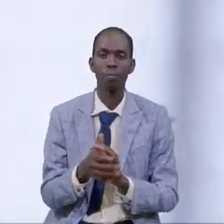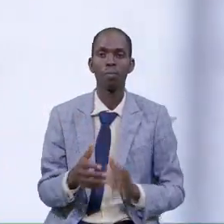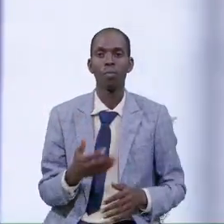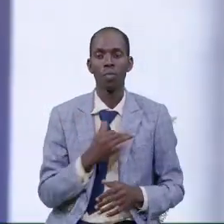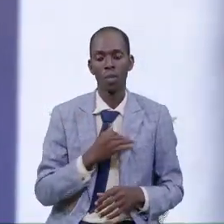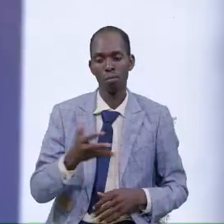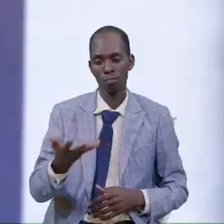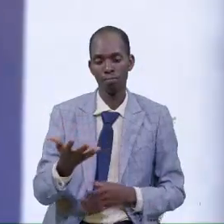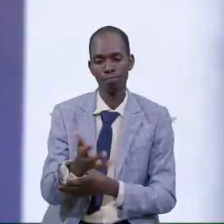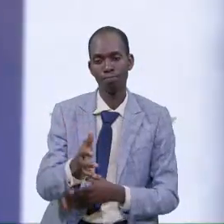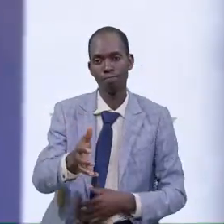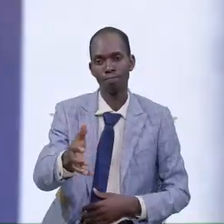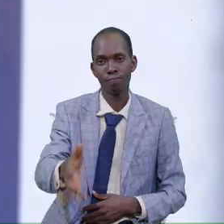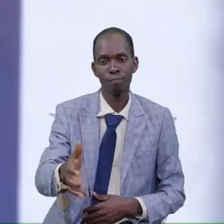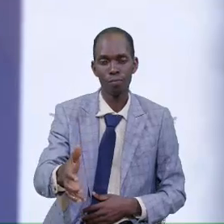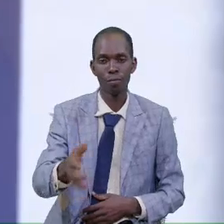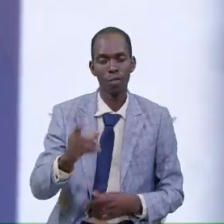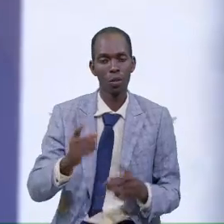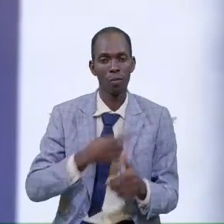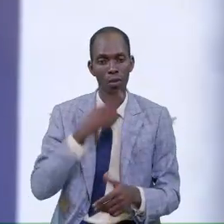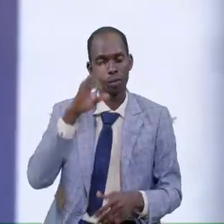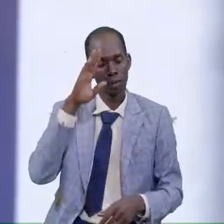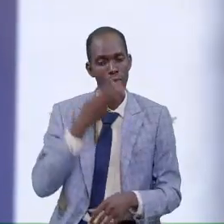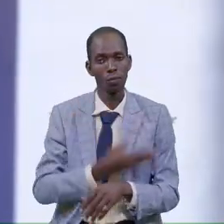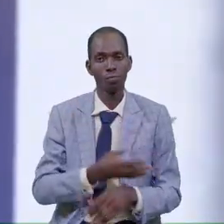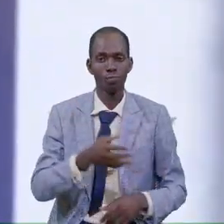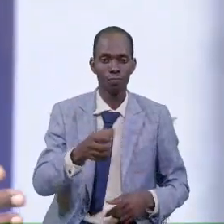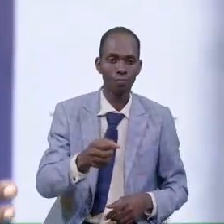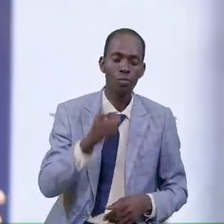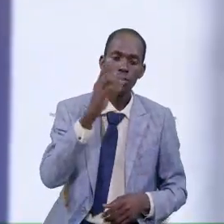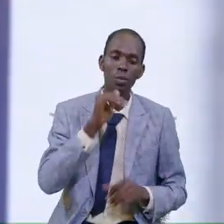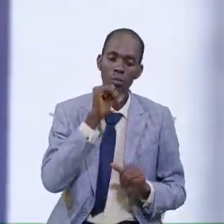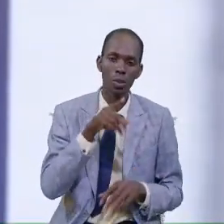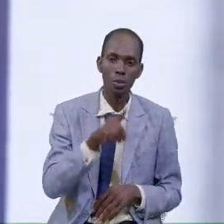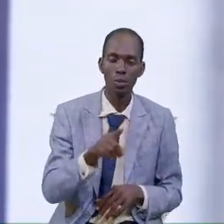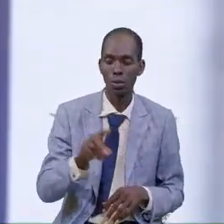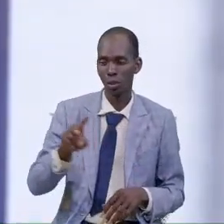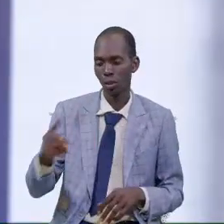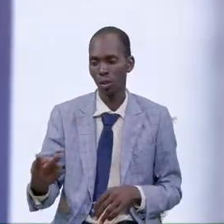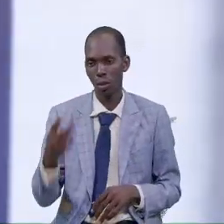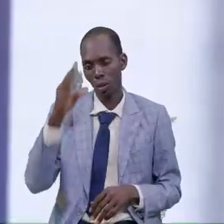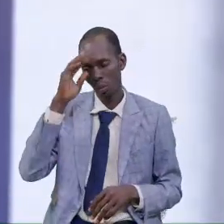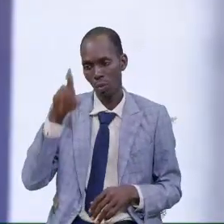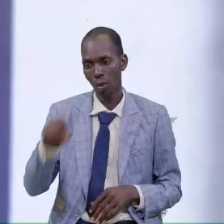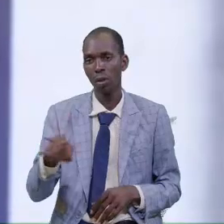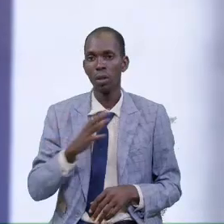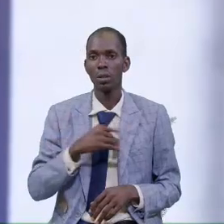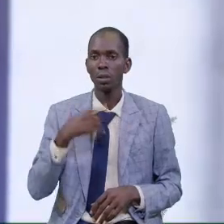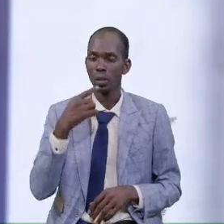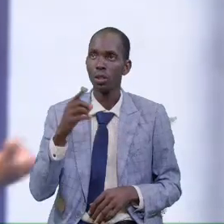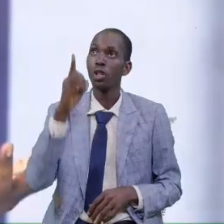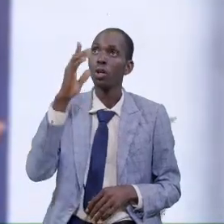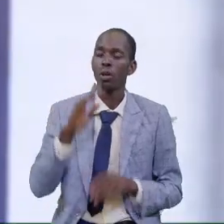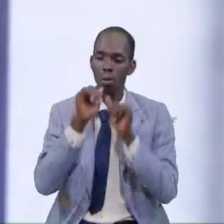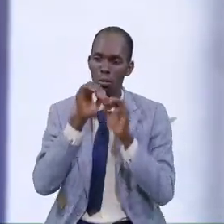to the first boy, and I said, God bless you. And I stretched my hand to the second child. I said, God bless you.